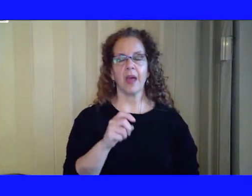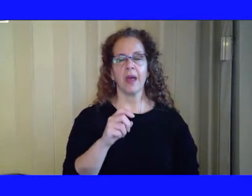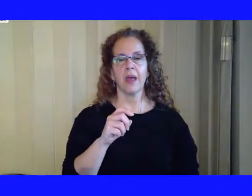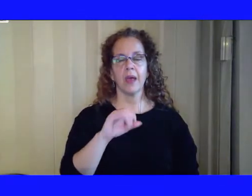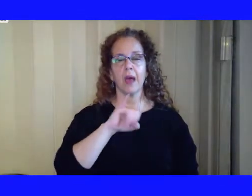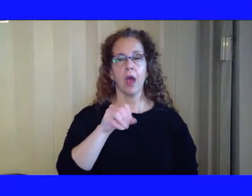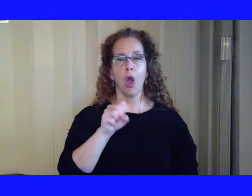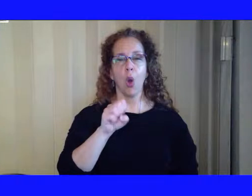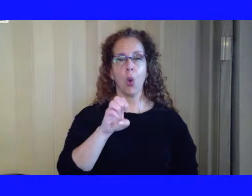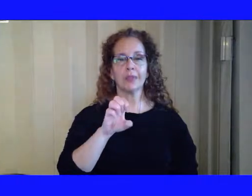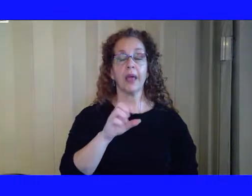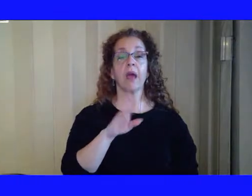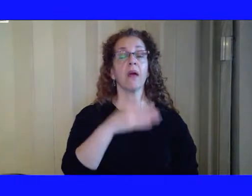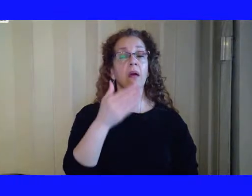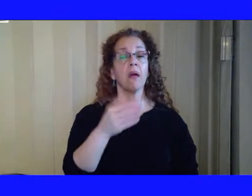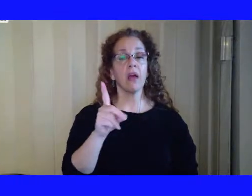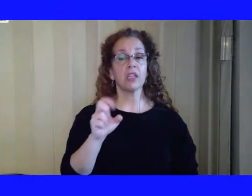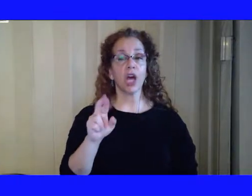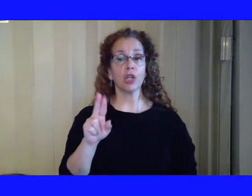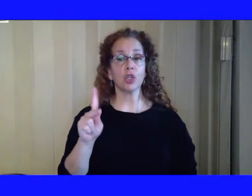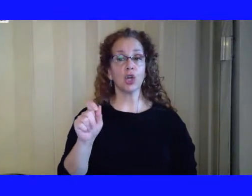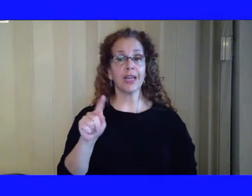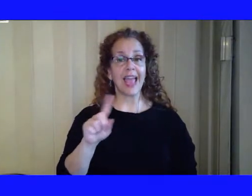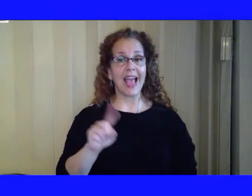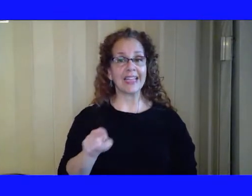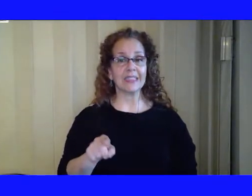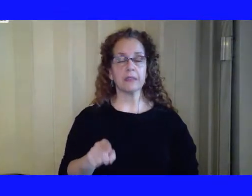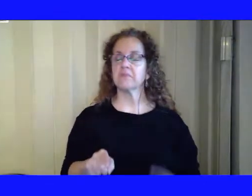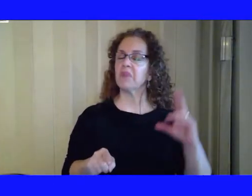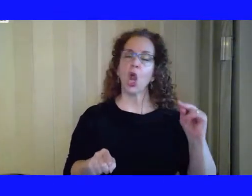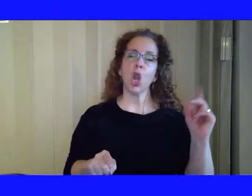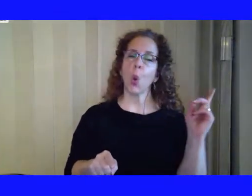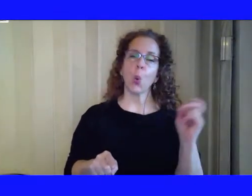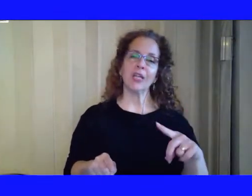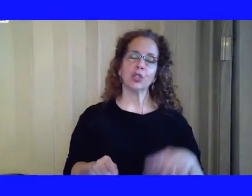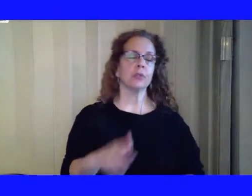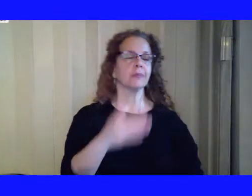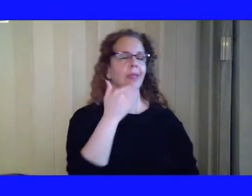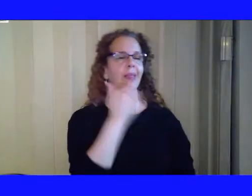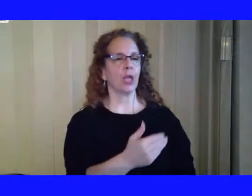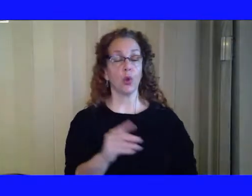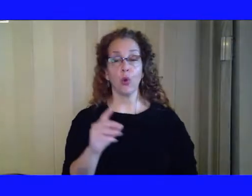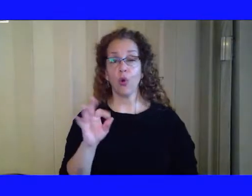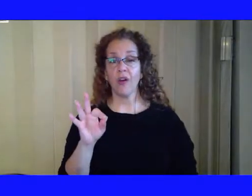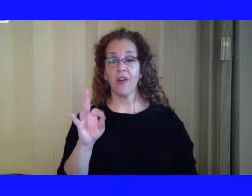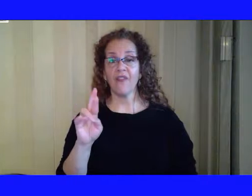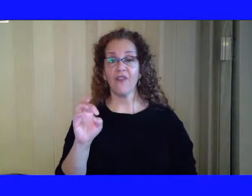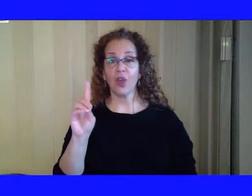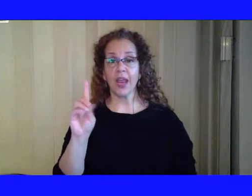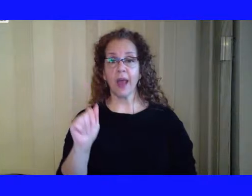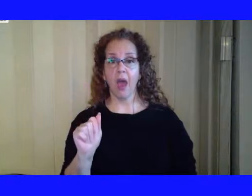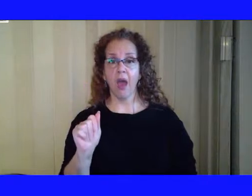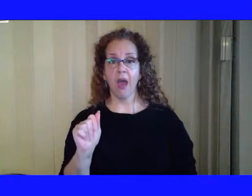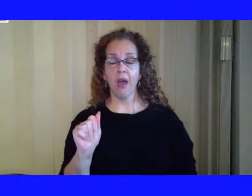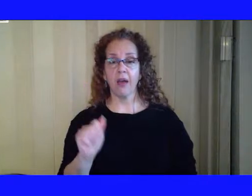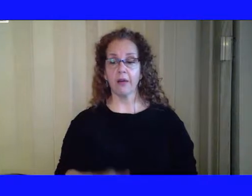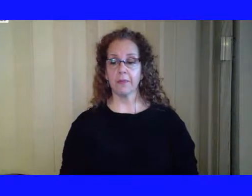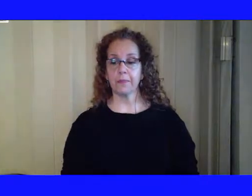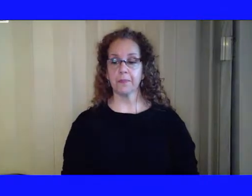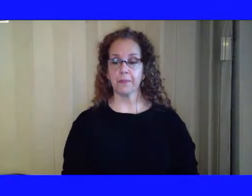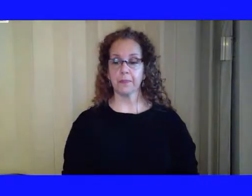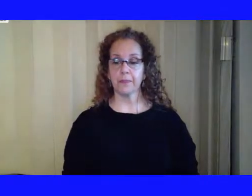This is, I know it's a lot of work. It's very important, and looking forward to hearing more as you develop the metrics